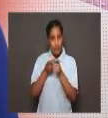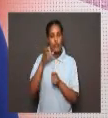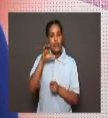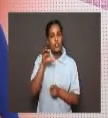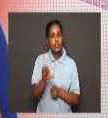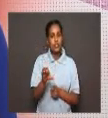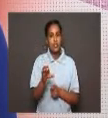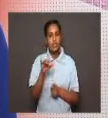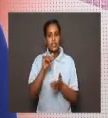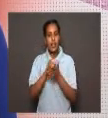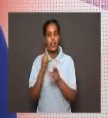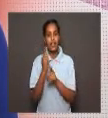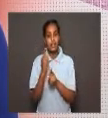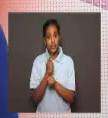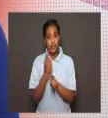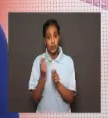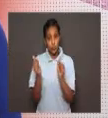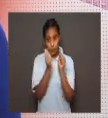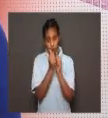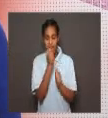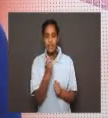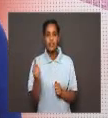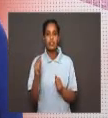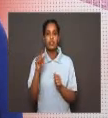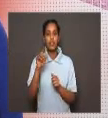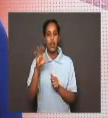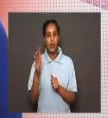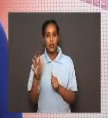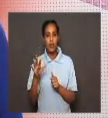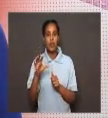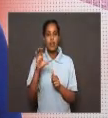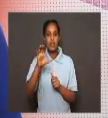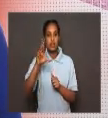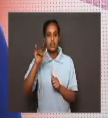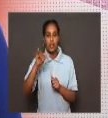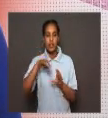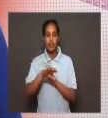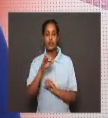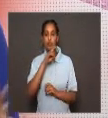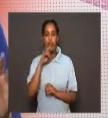forces that exist within each type of crystalline solid.